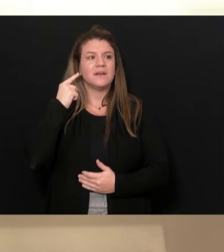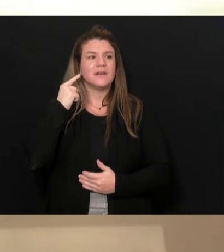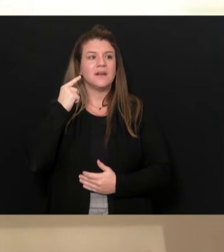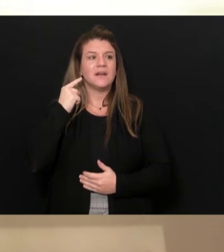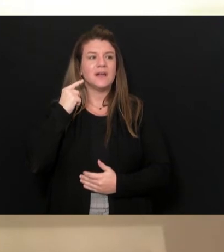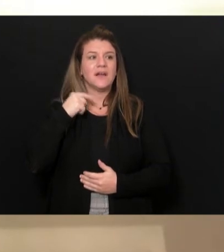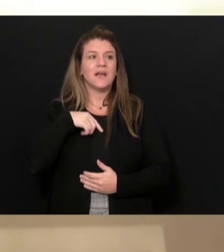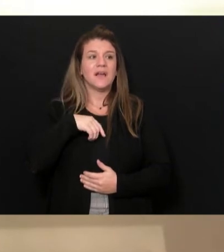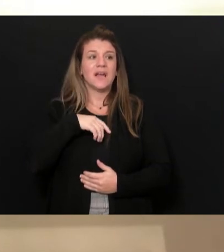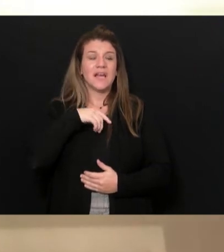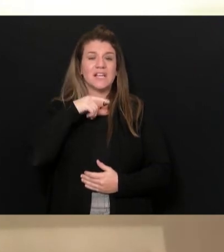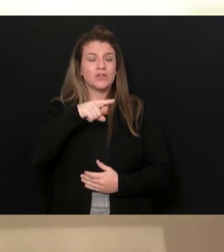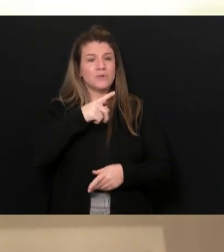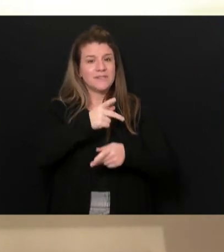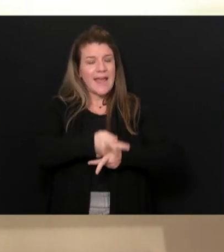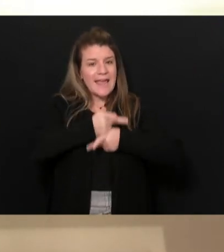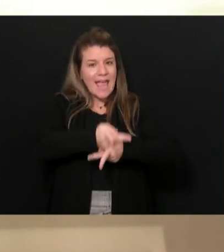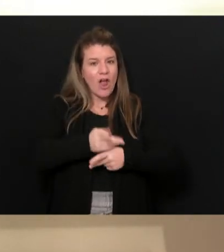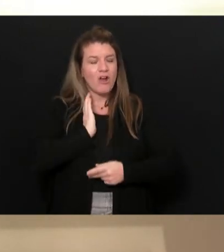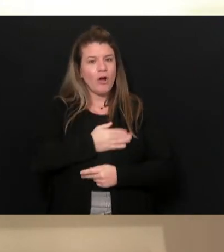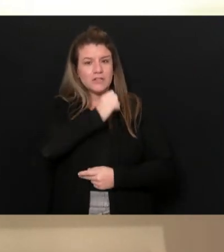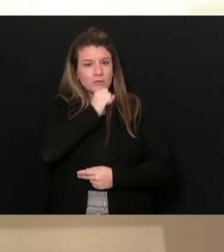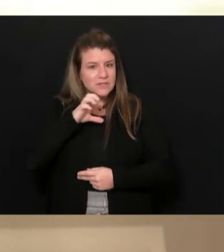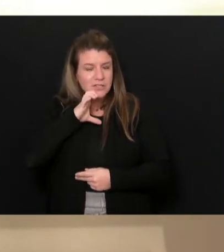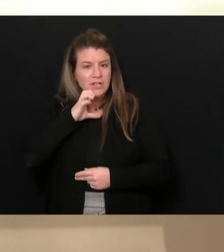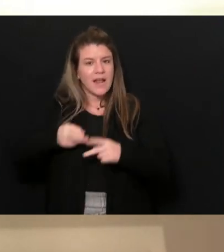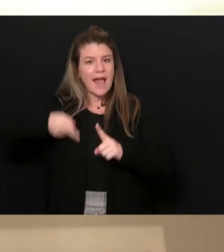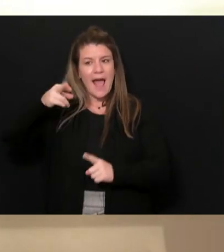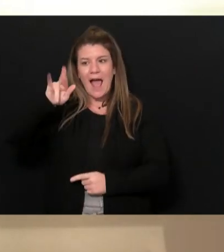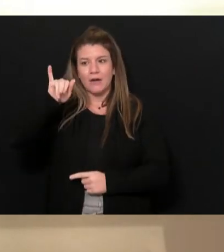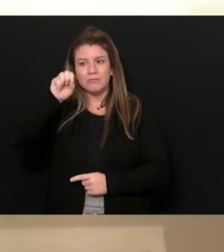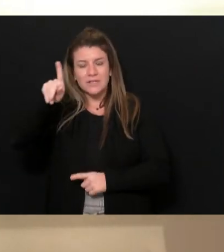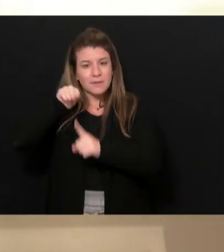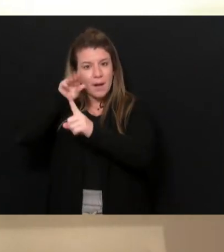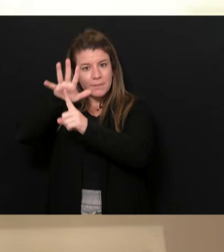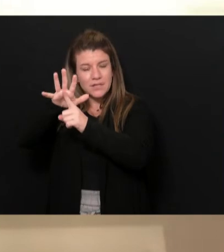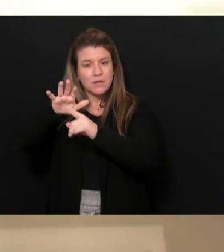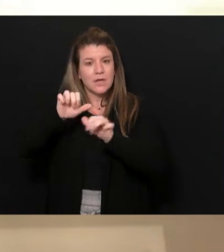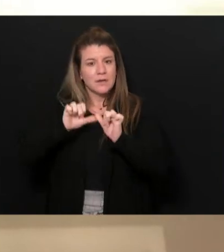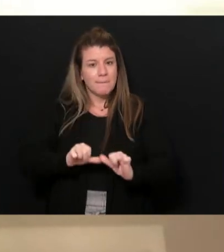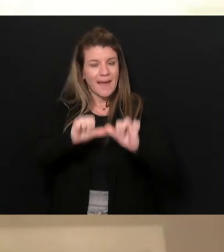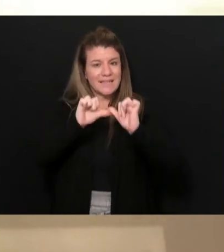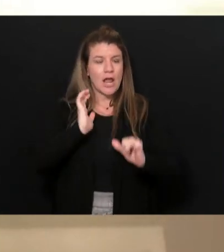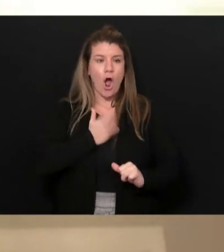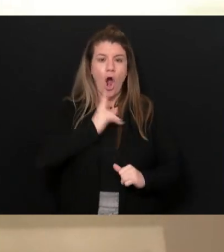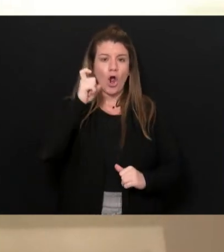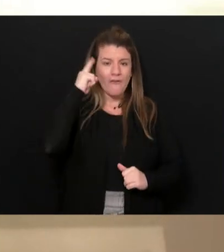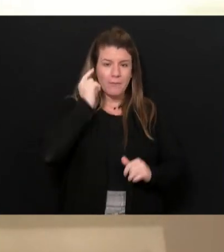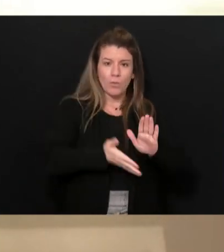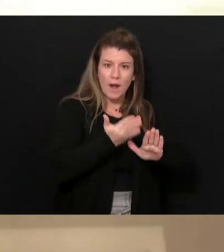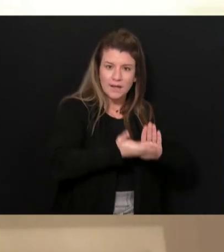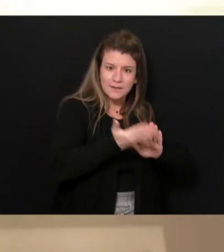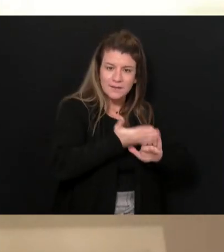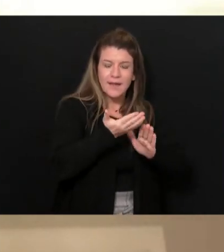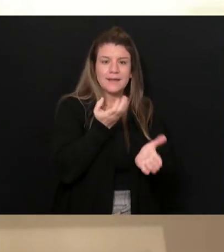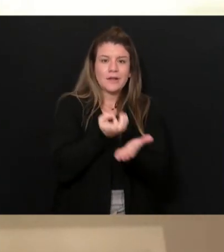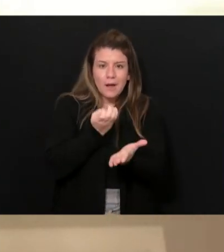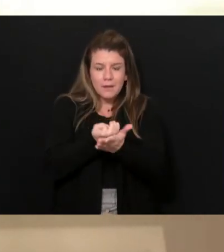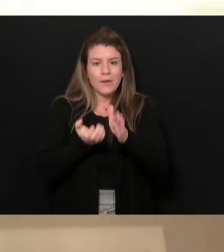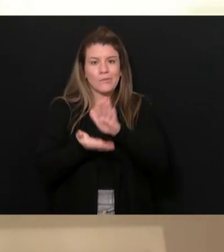take care of our most vulnerable population, to maintain continuity of government and economy.